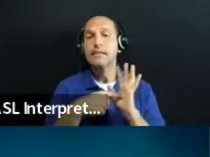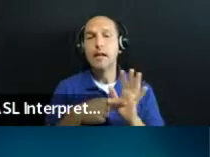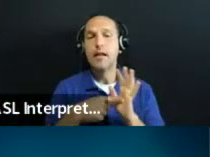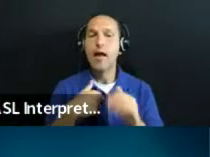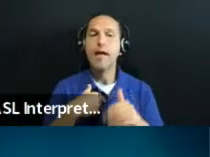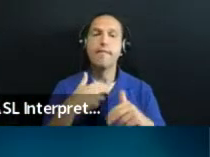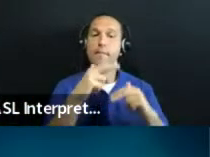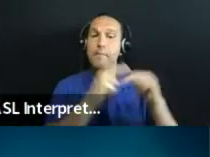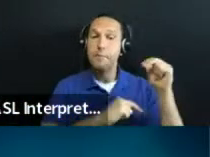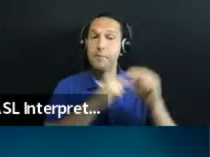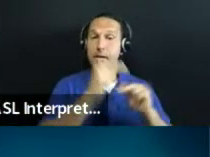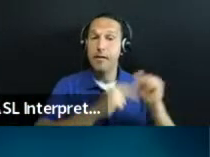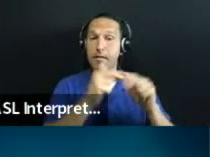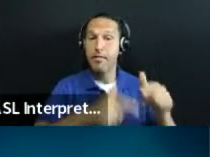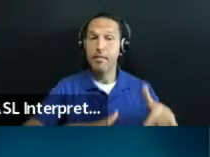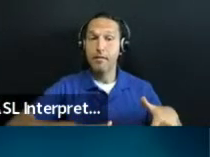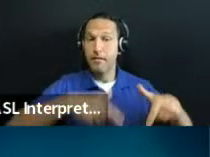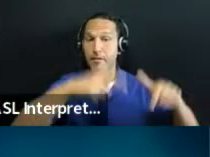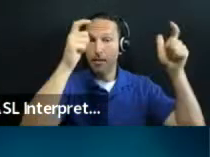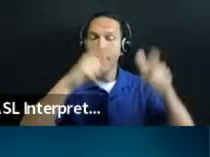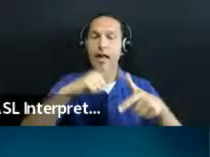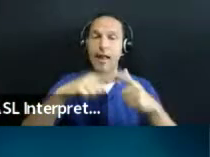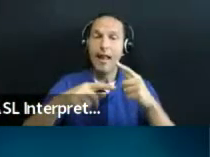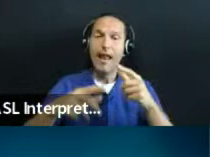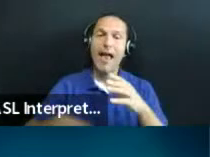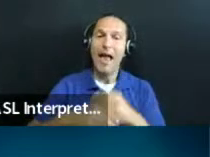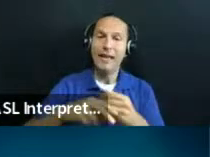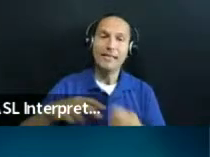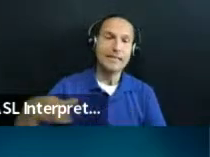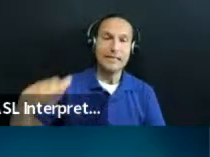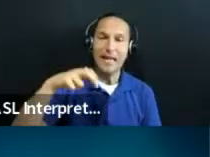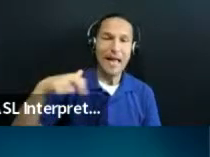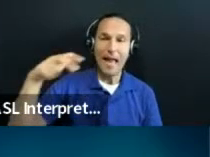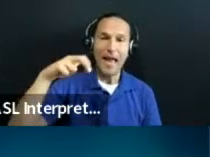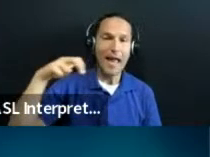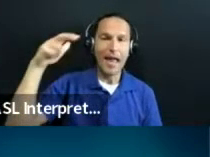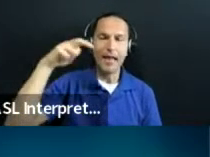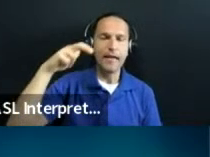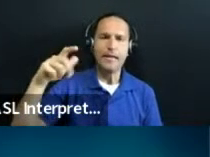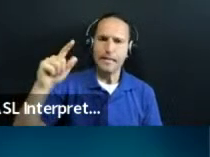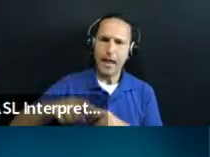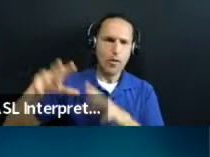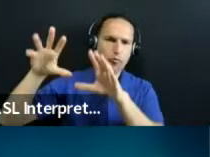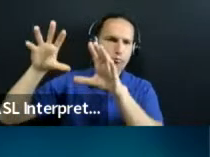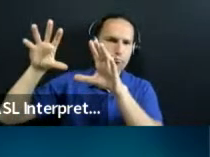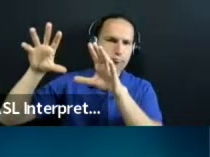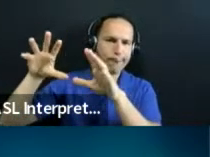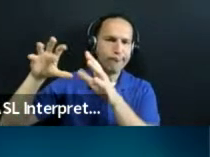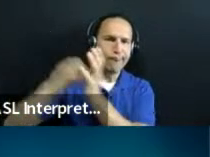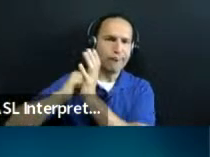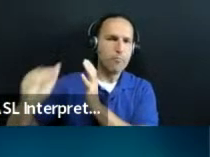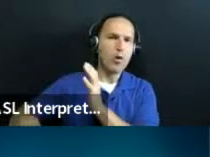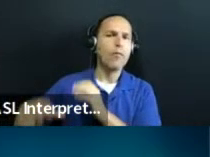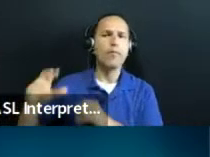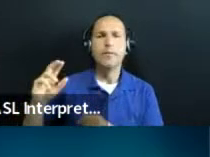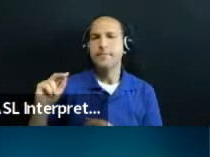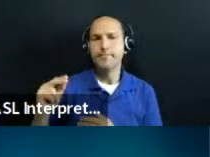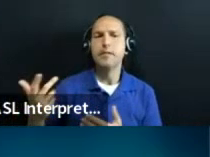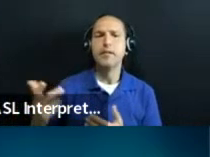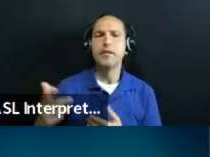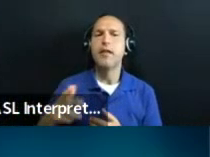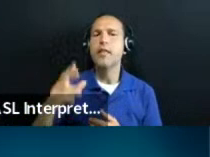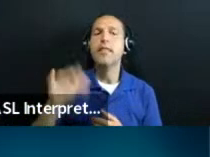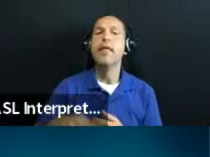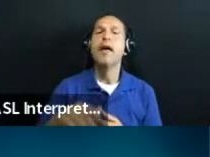built a building and I put in a staircase, I can't go back and undo that staircase, right? So in many ways, the